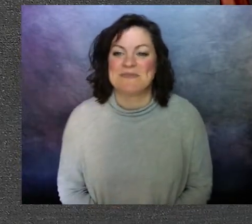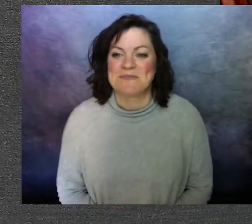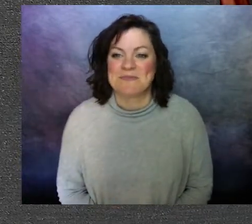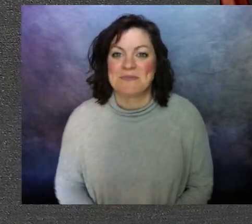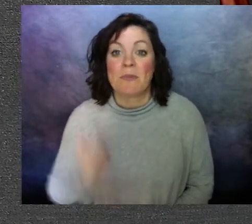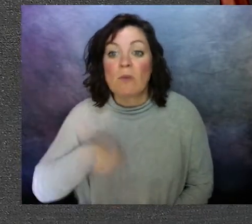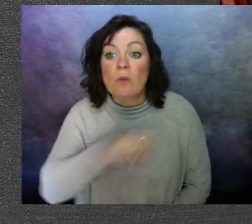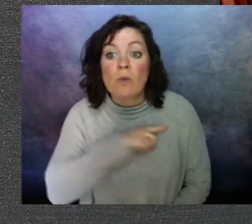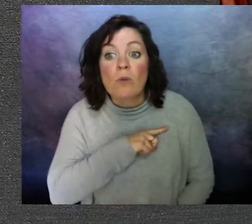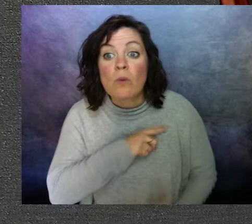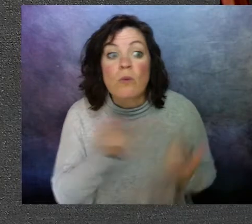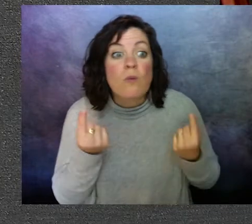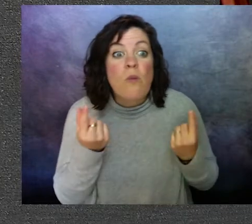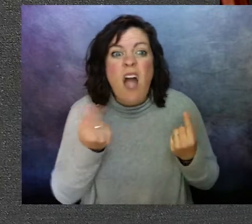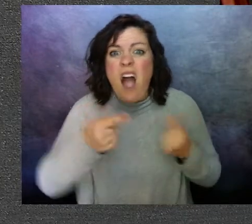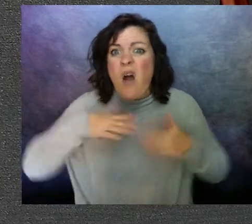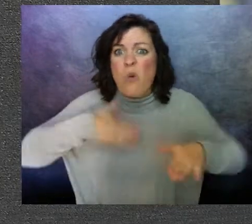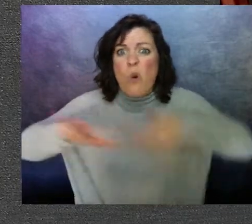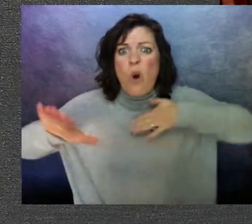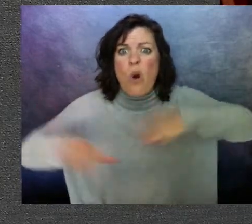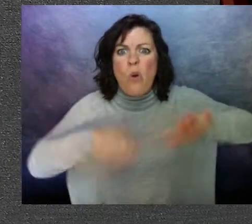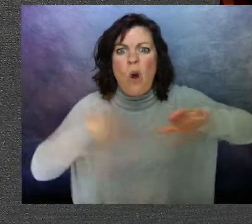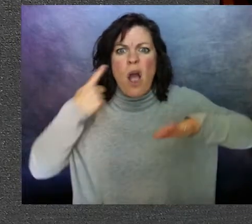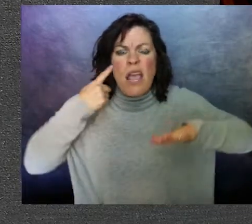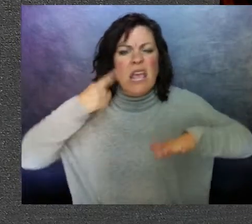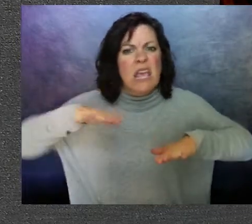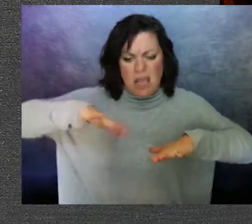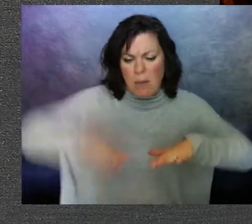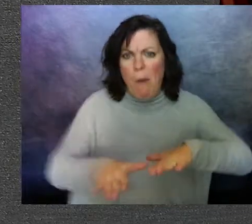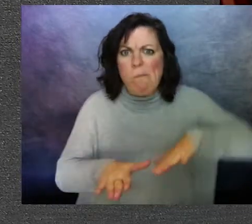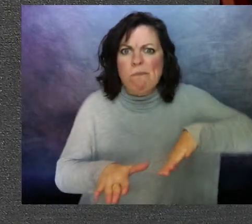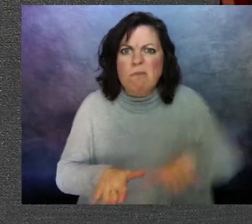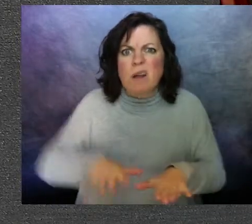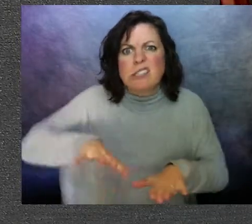We are crunching, we are stomping.